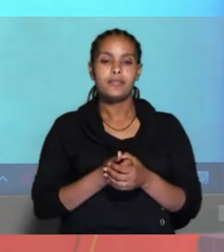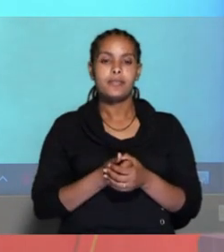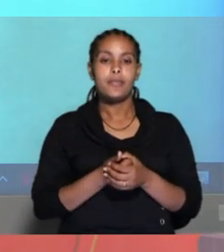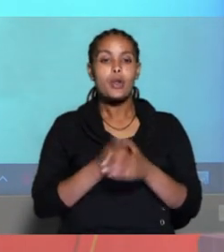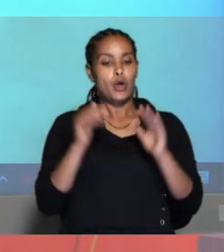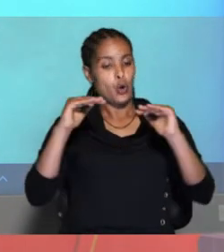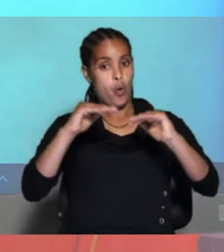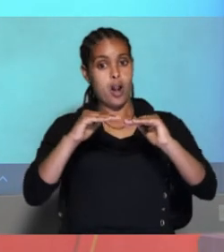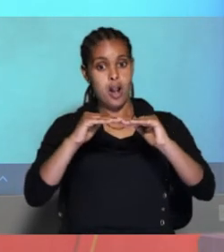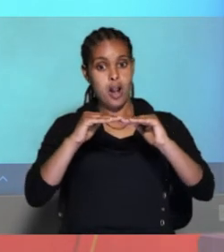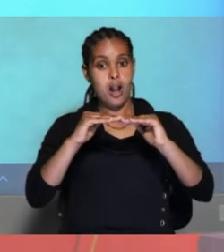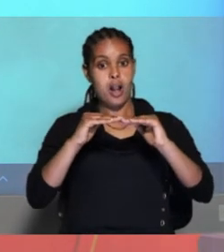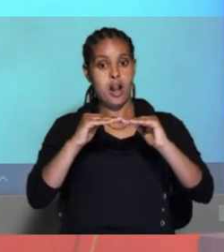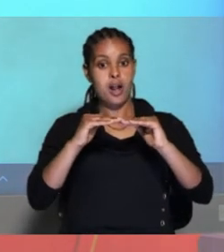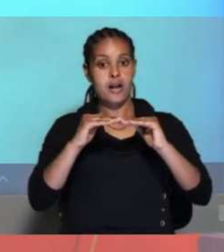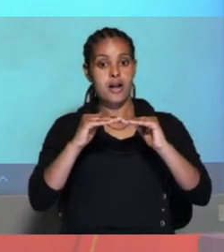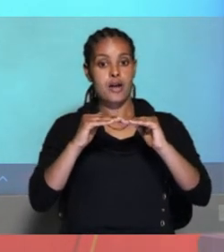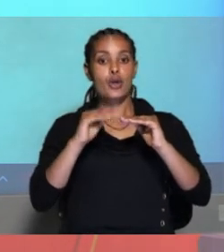equal